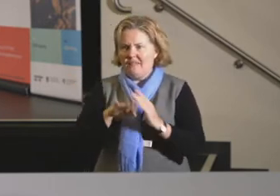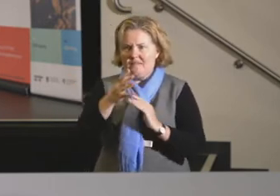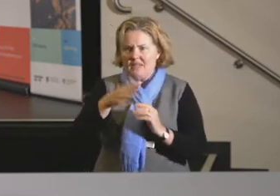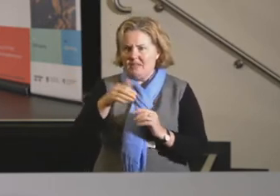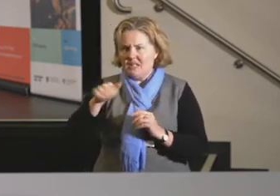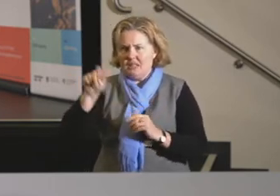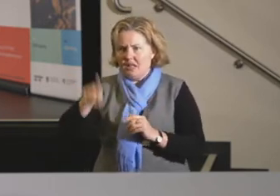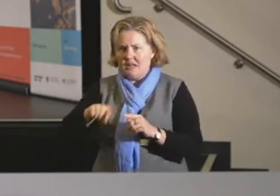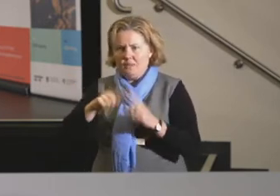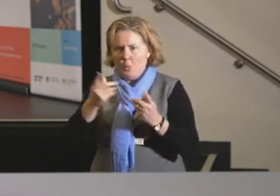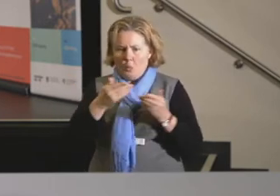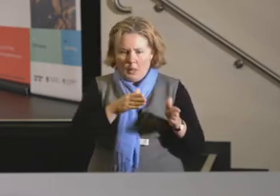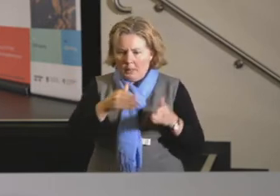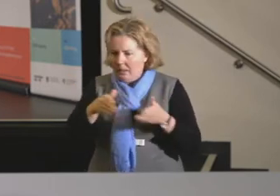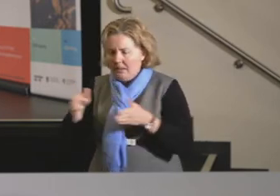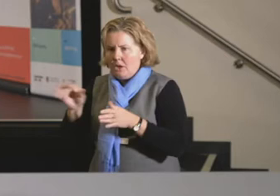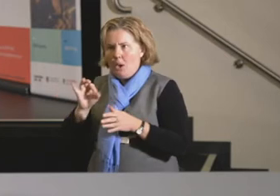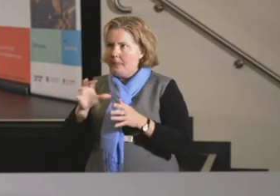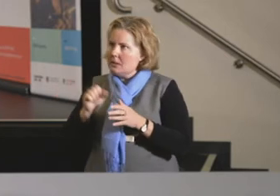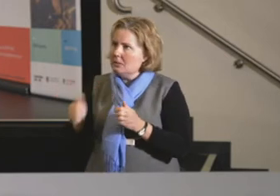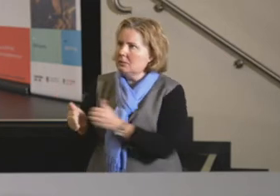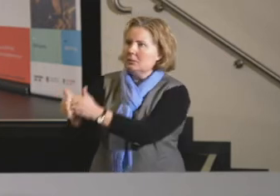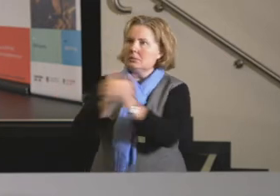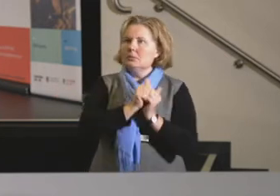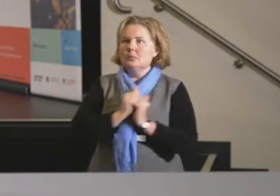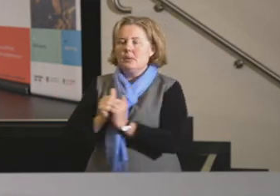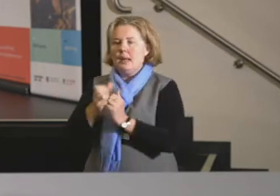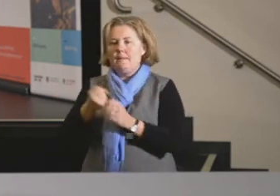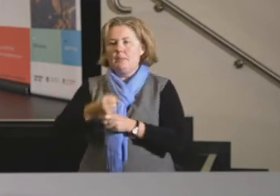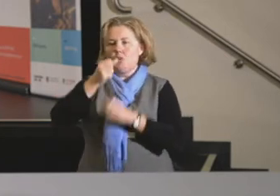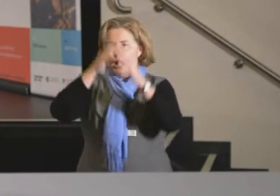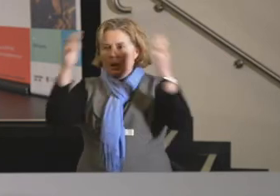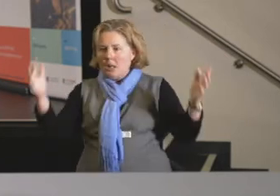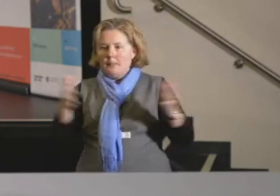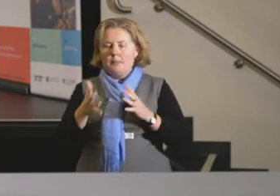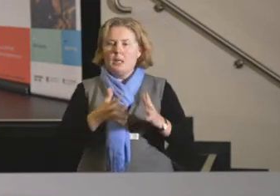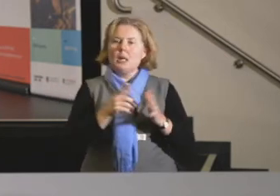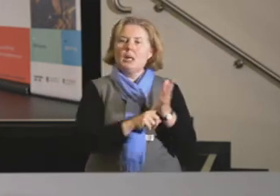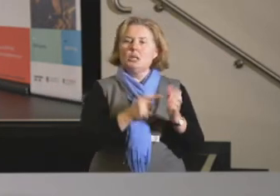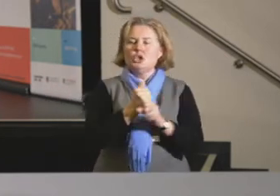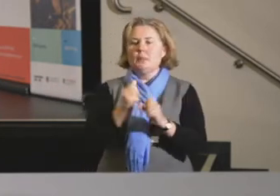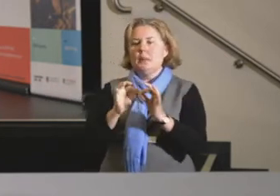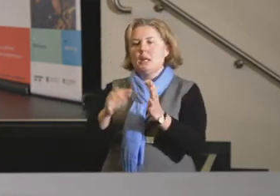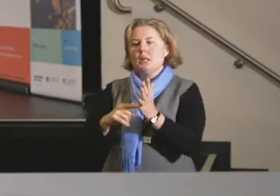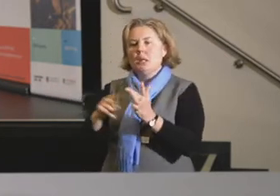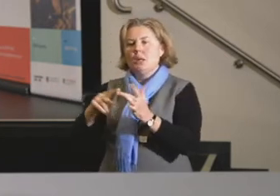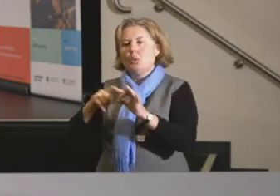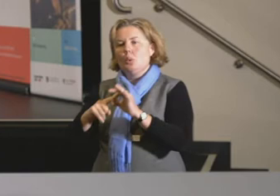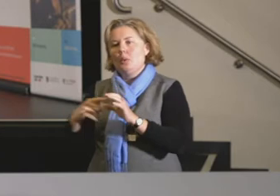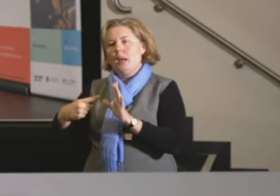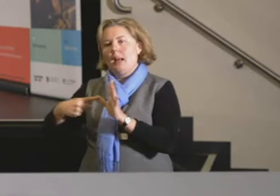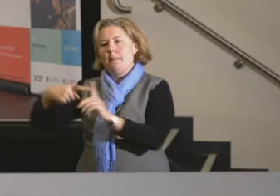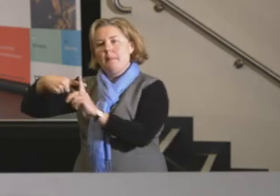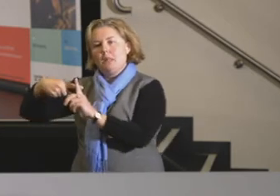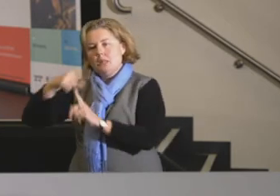going to affect change if we unify in those larger umbrellas, those LGBTIQA plus umbrellas that we